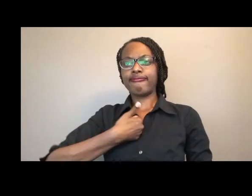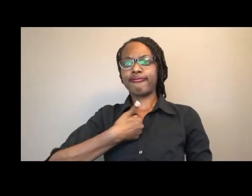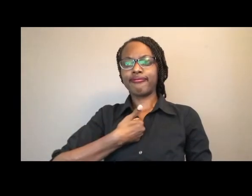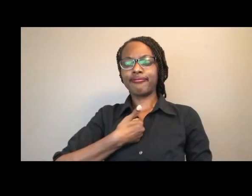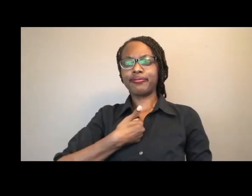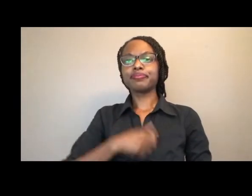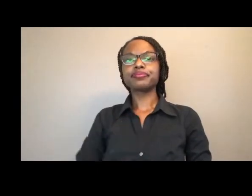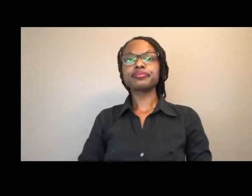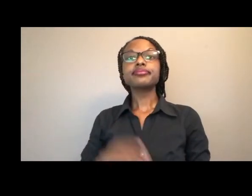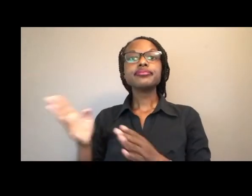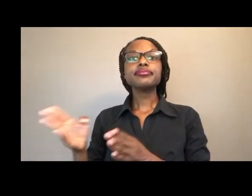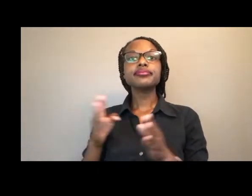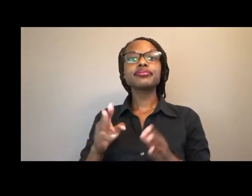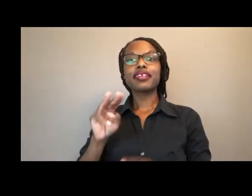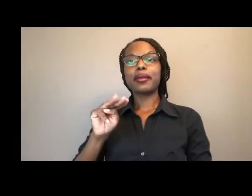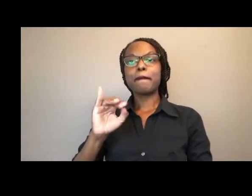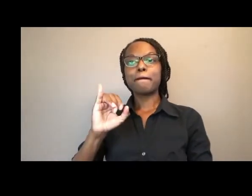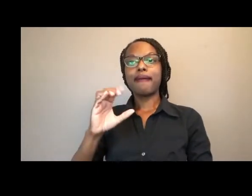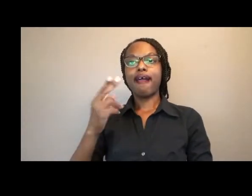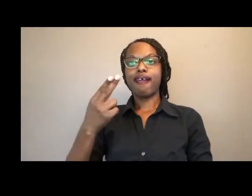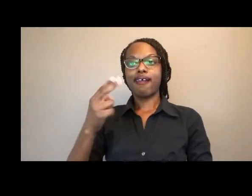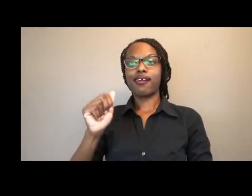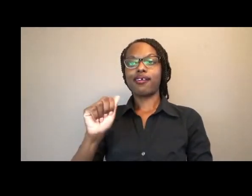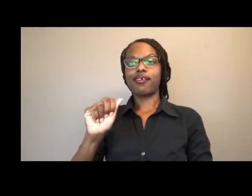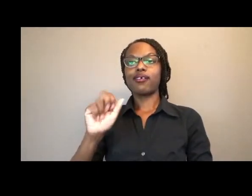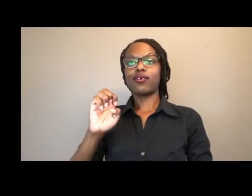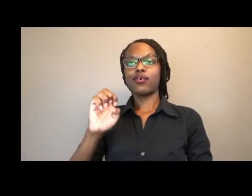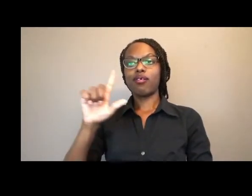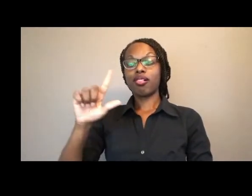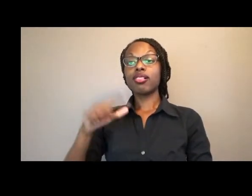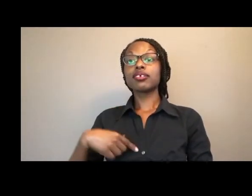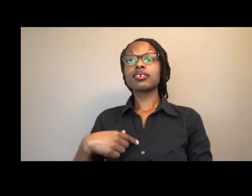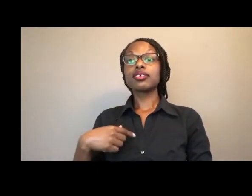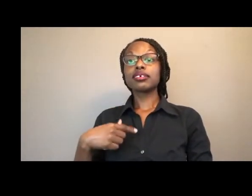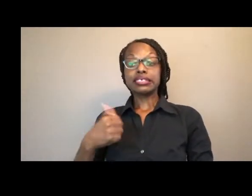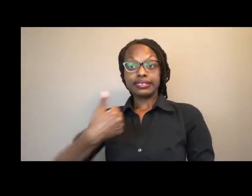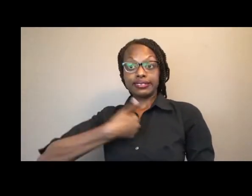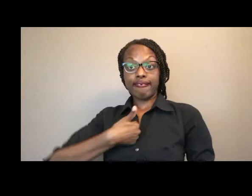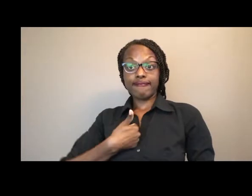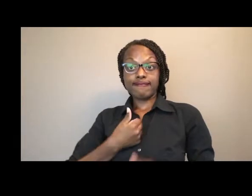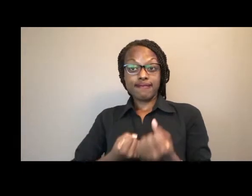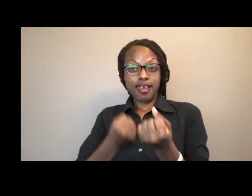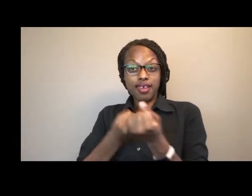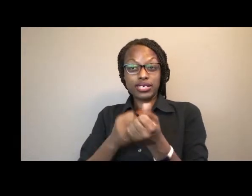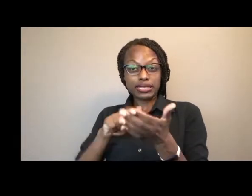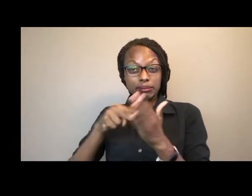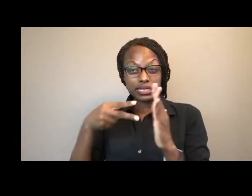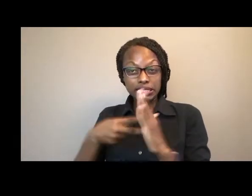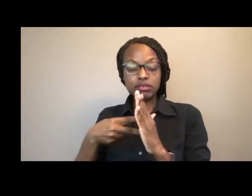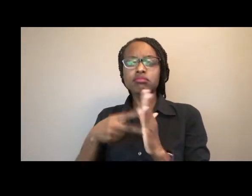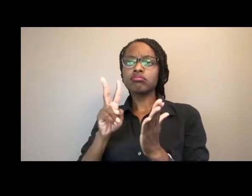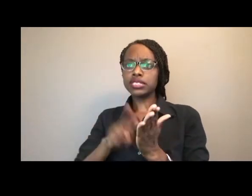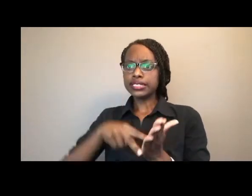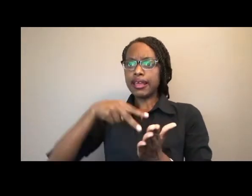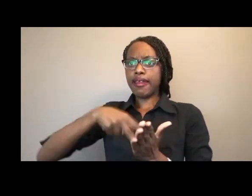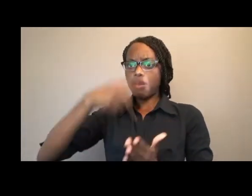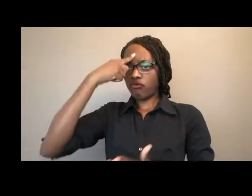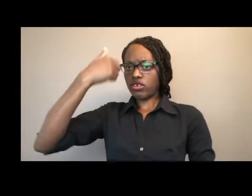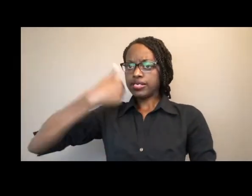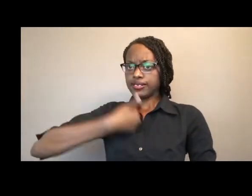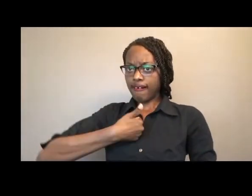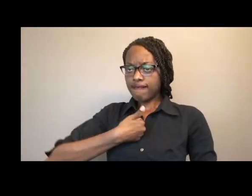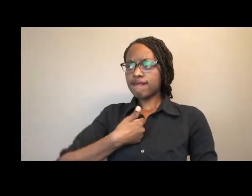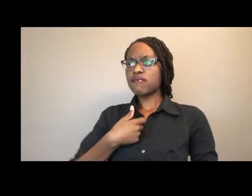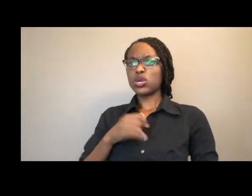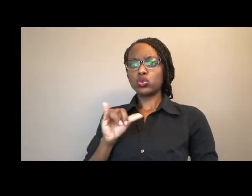to me standing up for others, and more importantly, standing up for yourself, especially standing up for those who are most needed